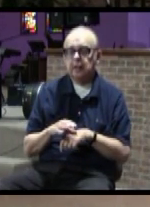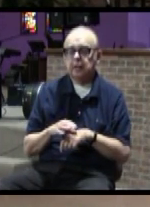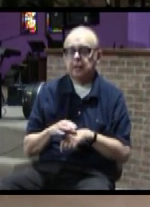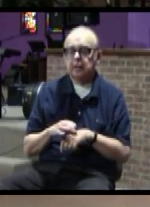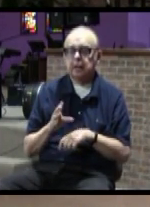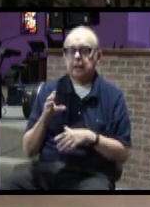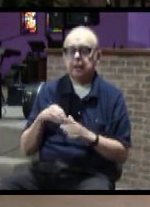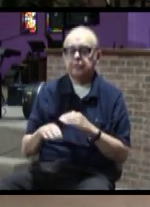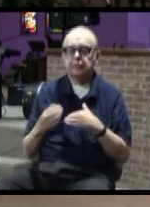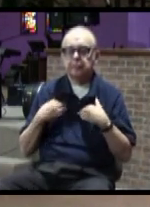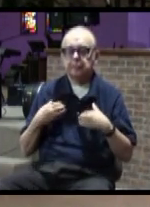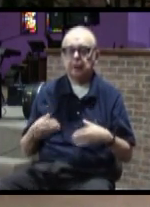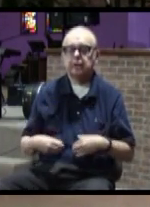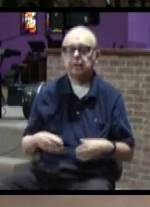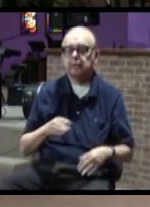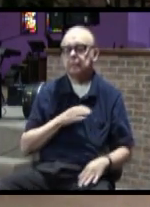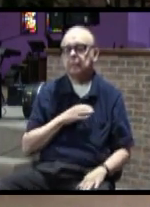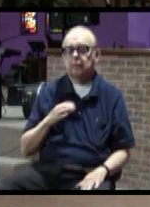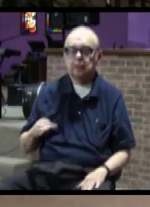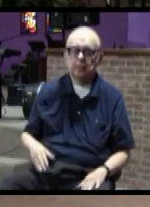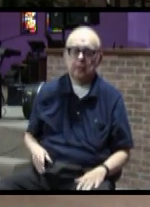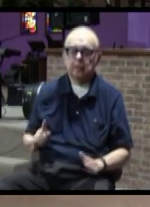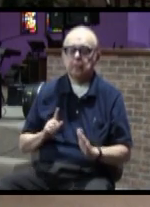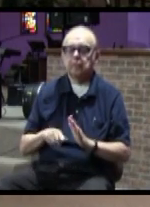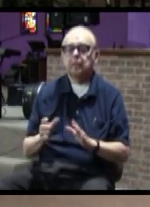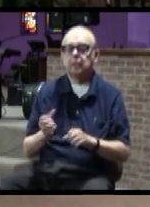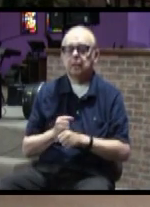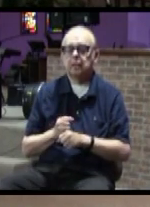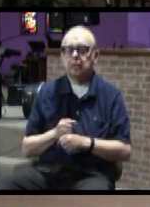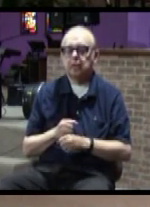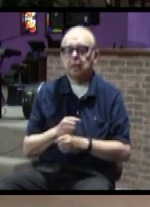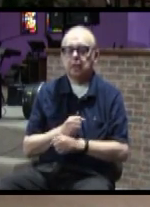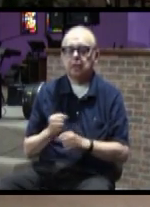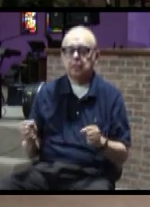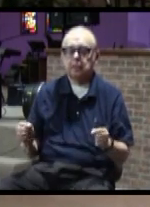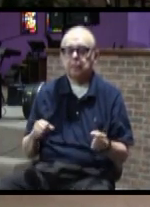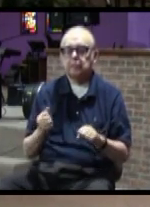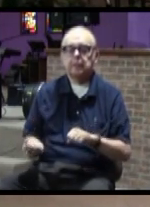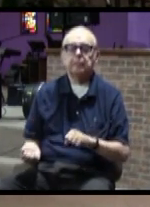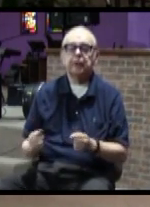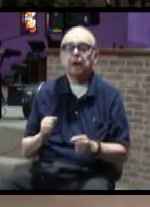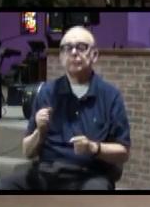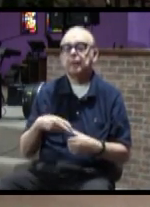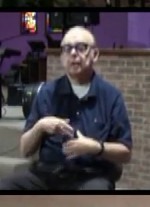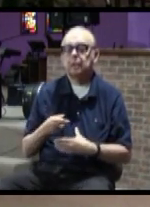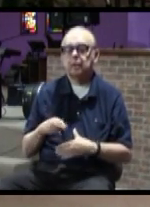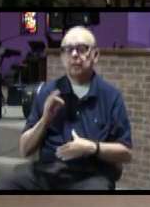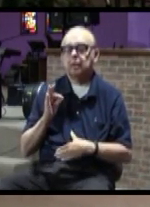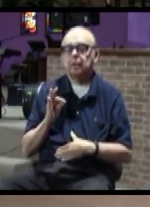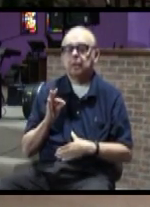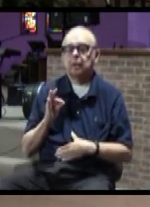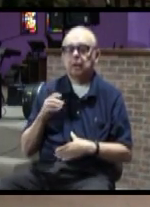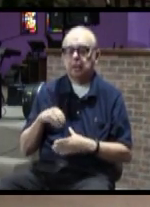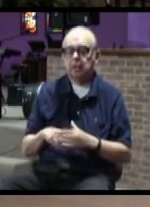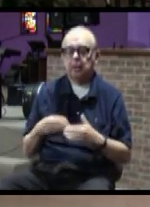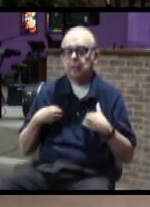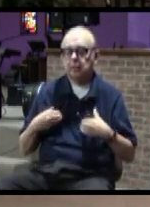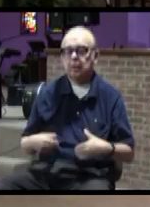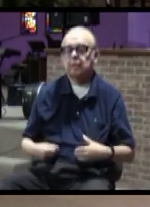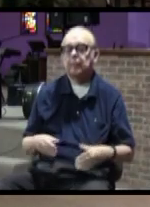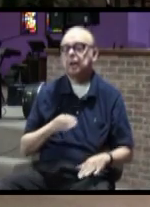into the body of Christ. Okay? The moment that you got saved, you were baptized by the Holy Spirit